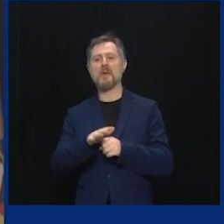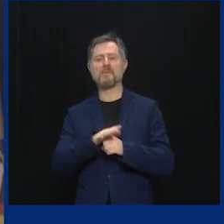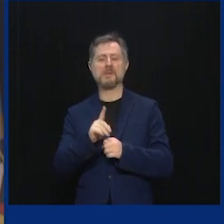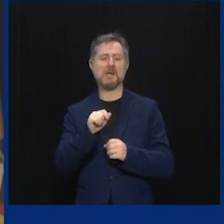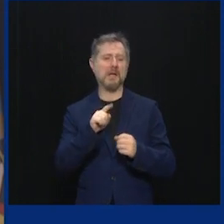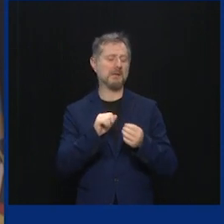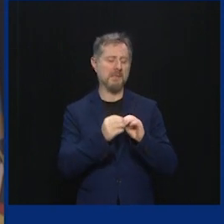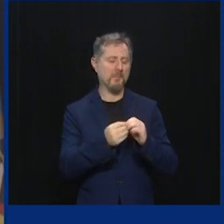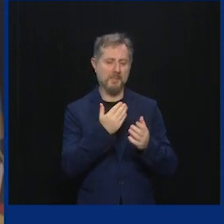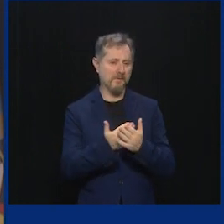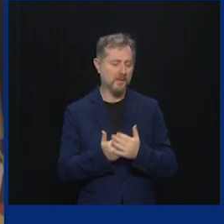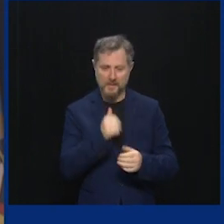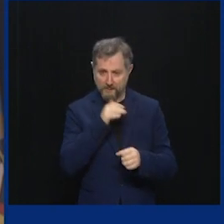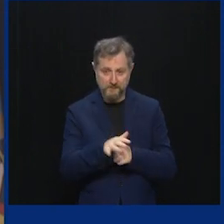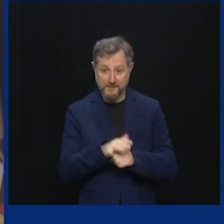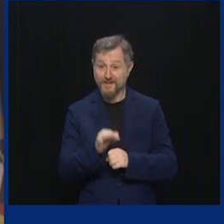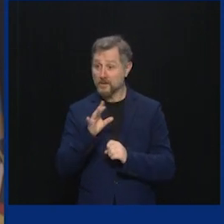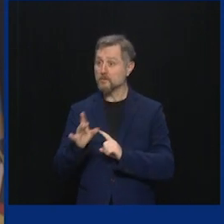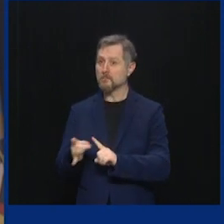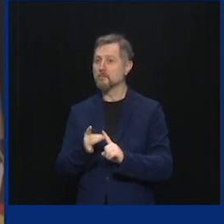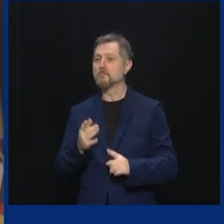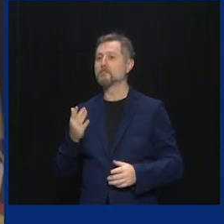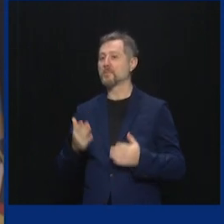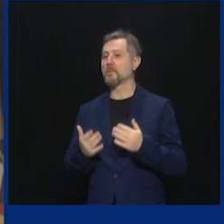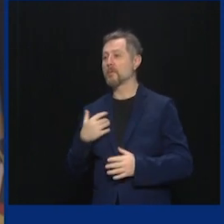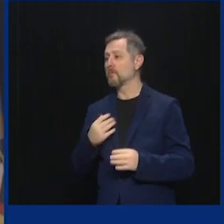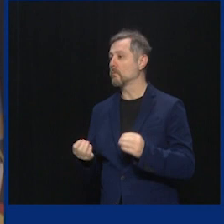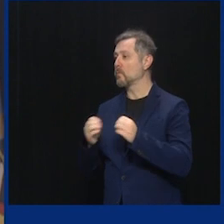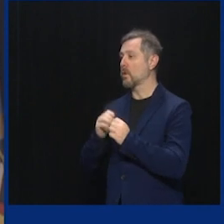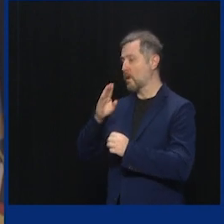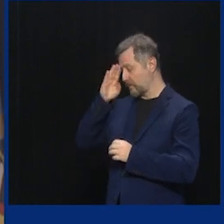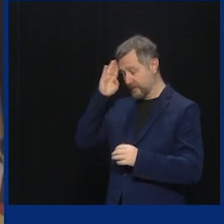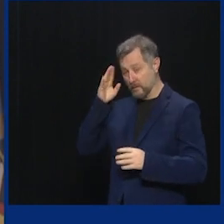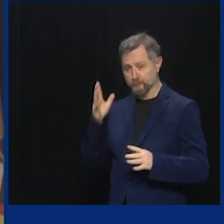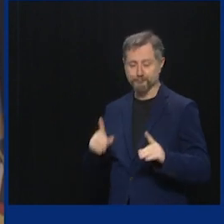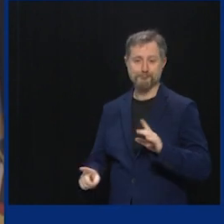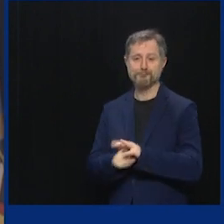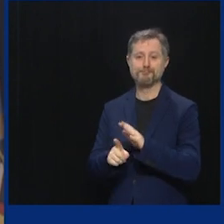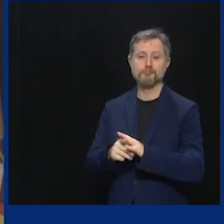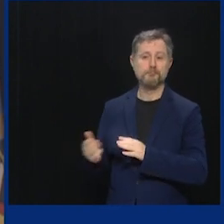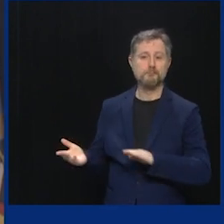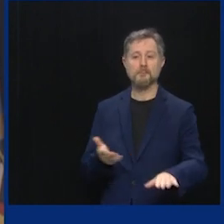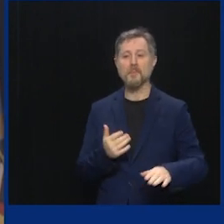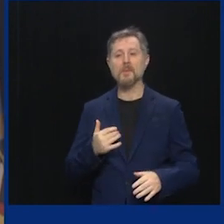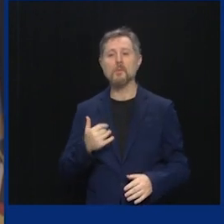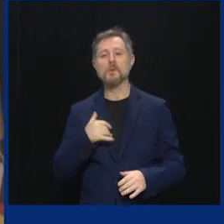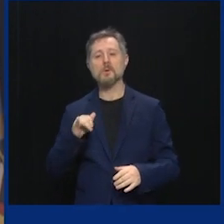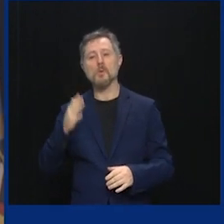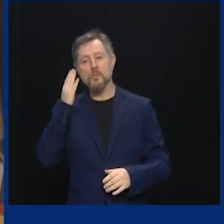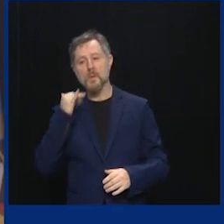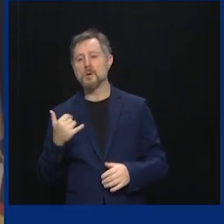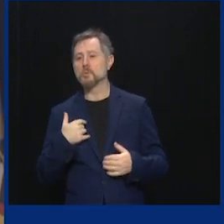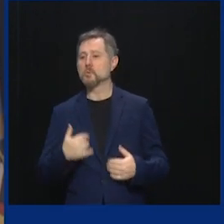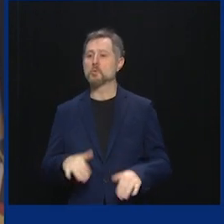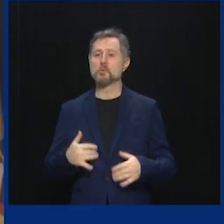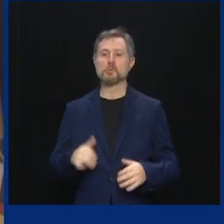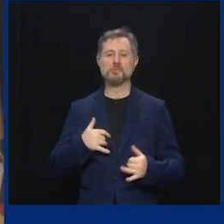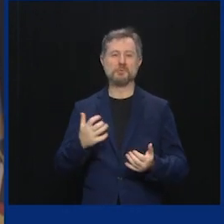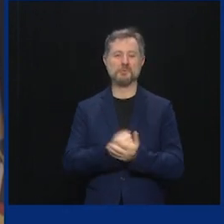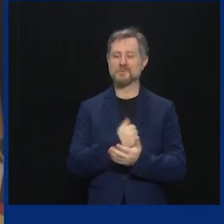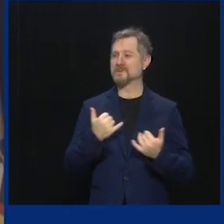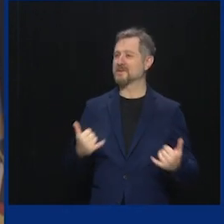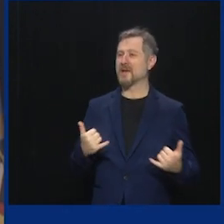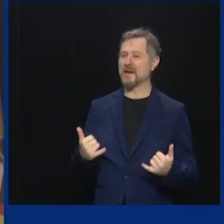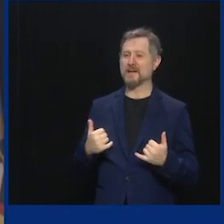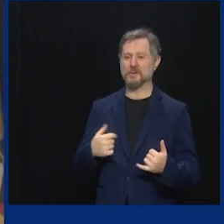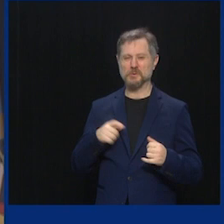we will be looking at perhaps even a higher number of hospitals that are in trouble. That's why we took strong, decisive action at this time to deal with